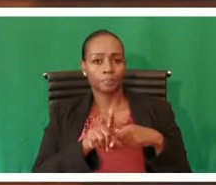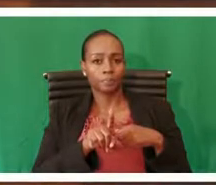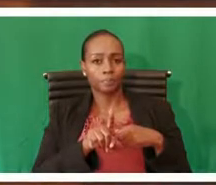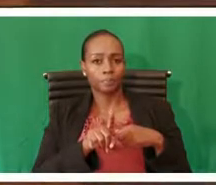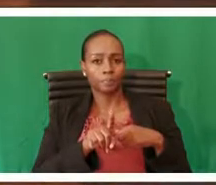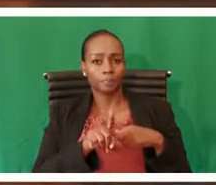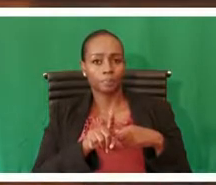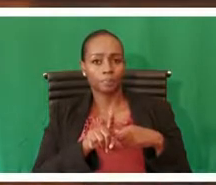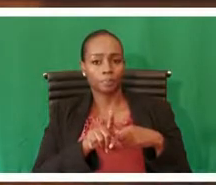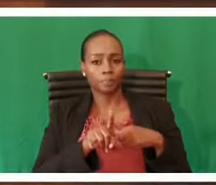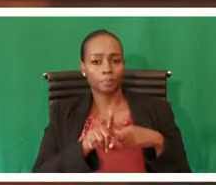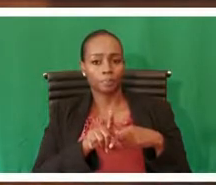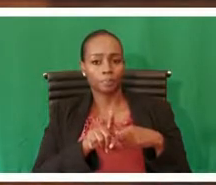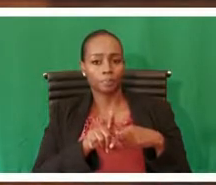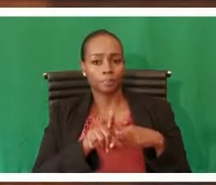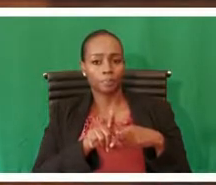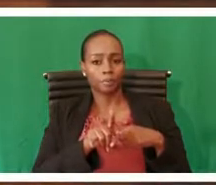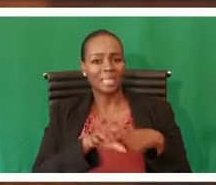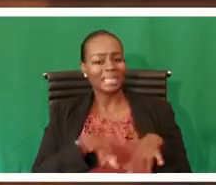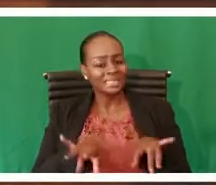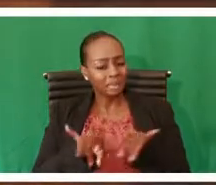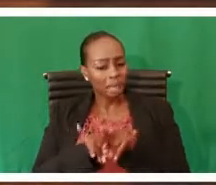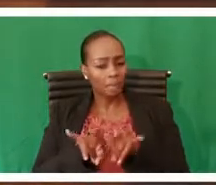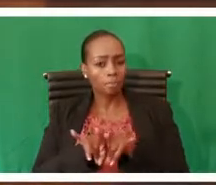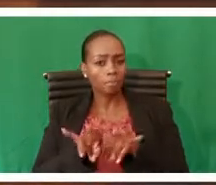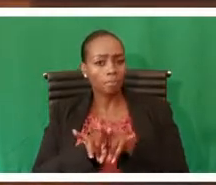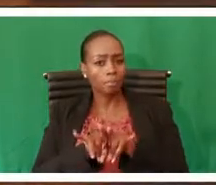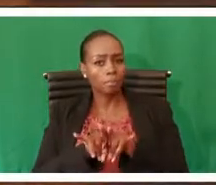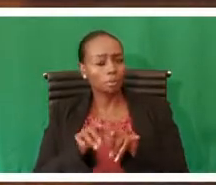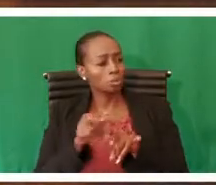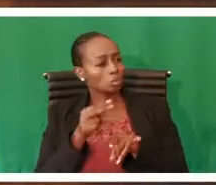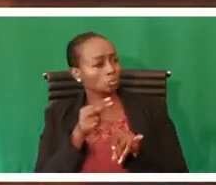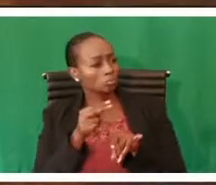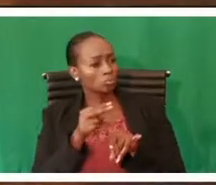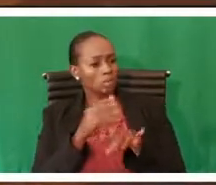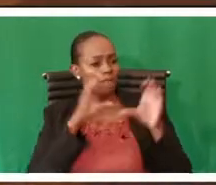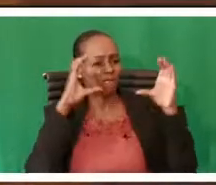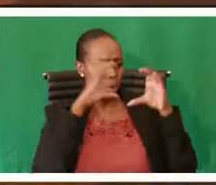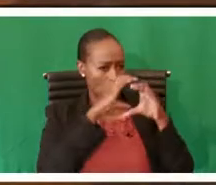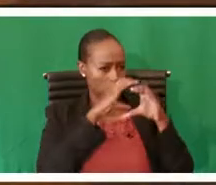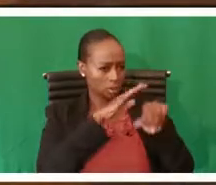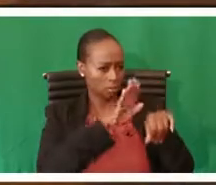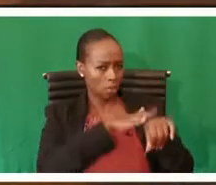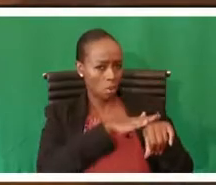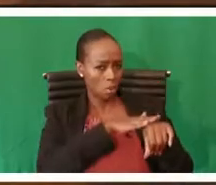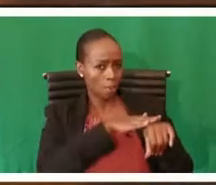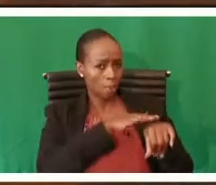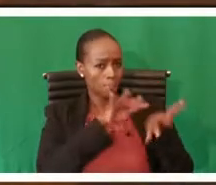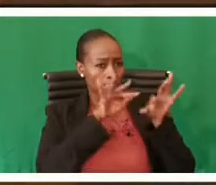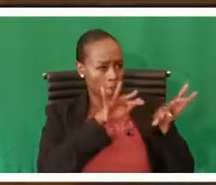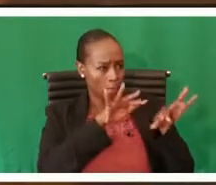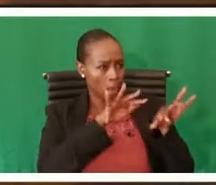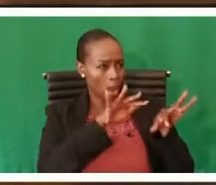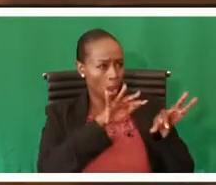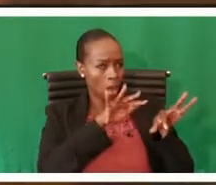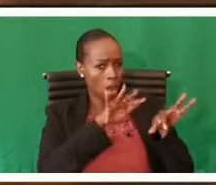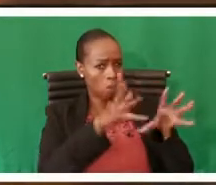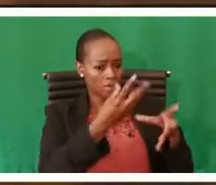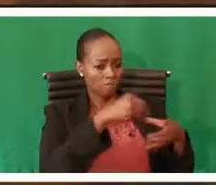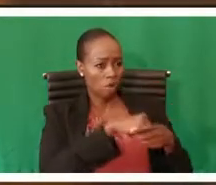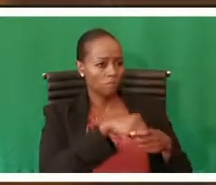to also look whether the perpetrators would have organized themselves, those that would